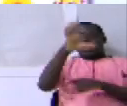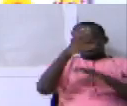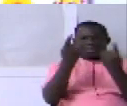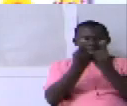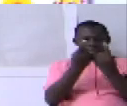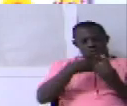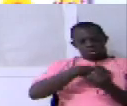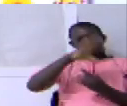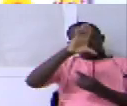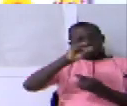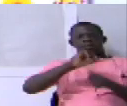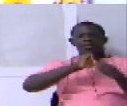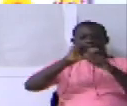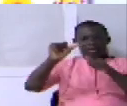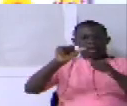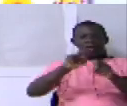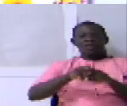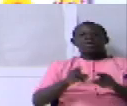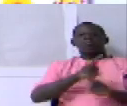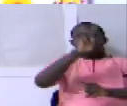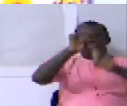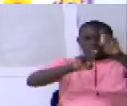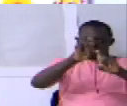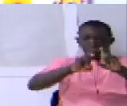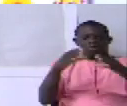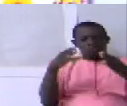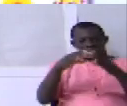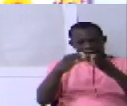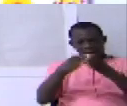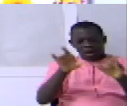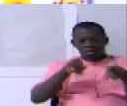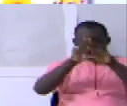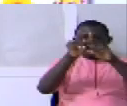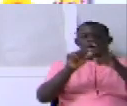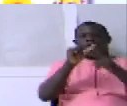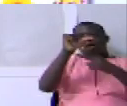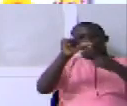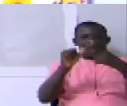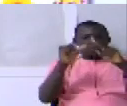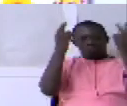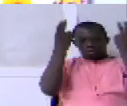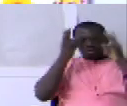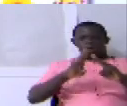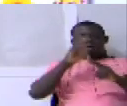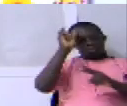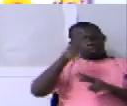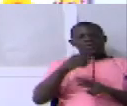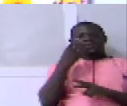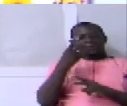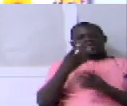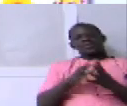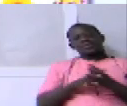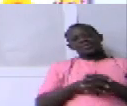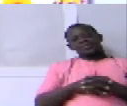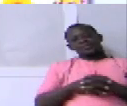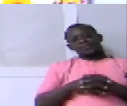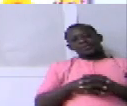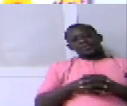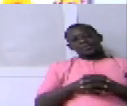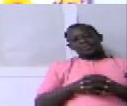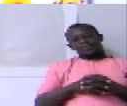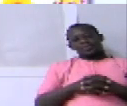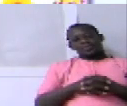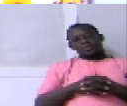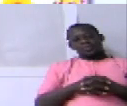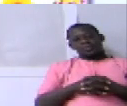to do, let them try to have consultations with the act. Ibe kuo kundin kela janni ba kela isifere ke sartol ni